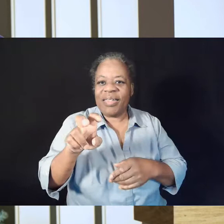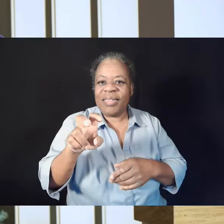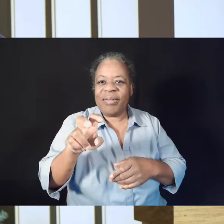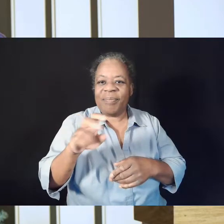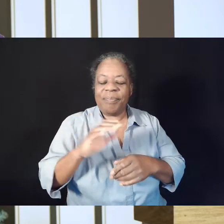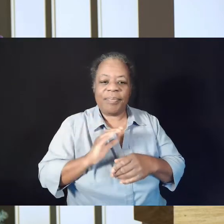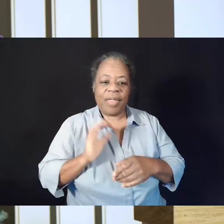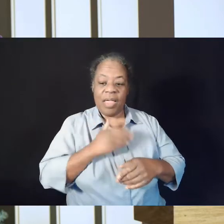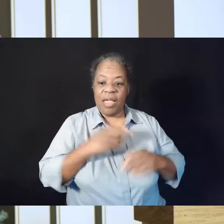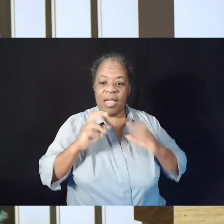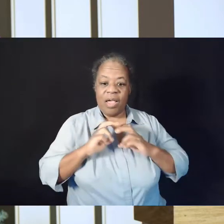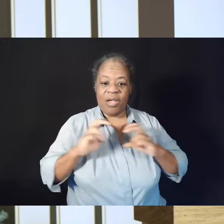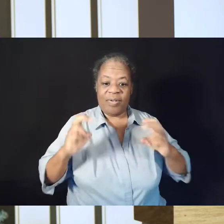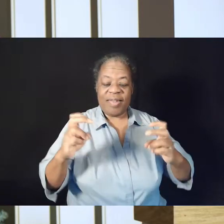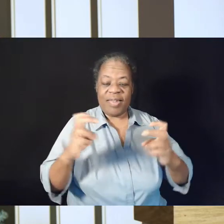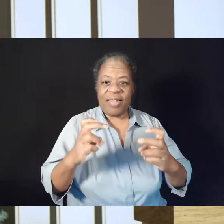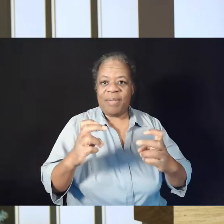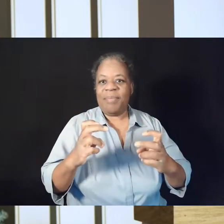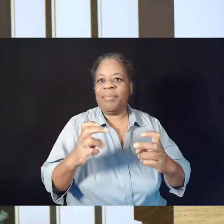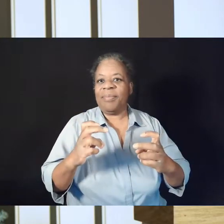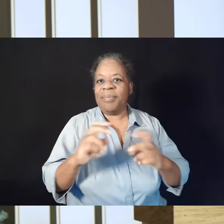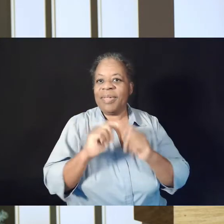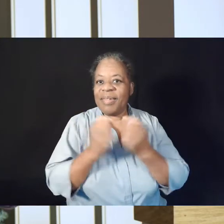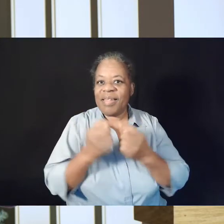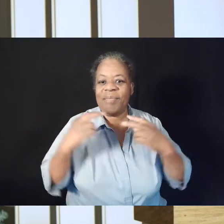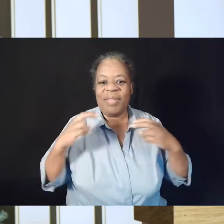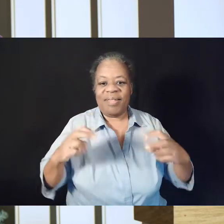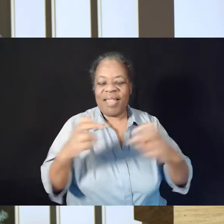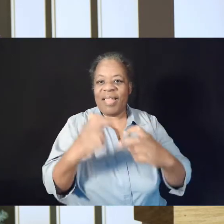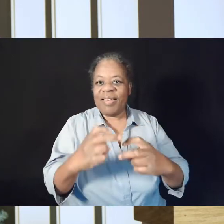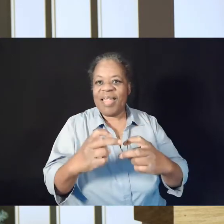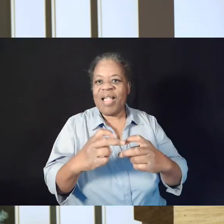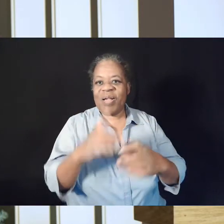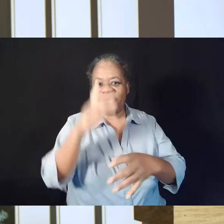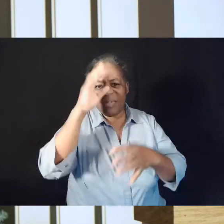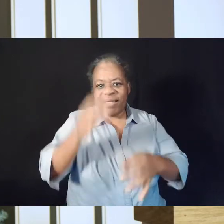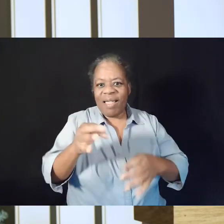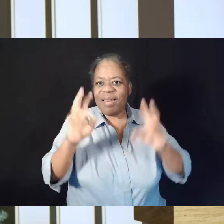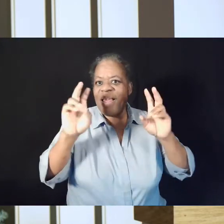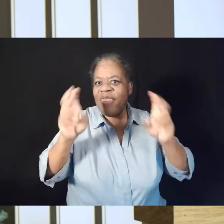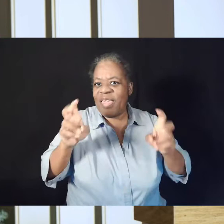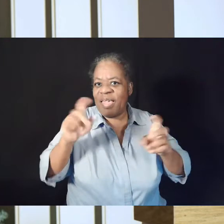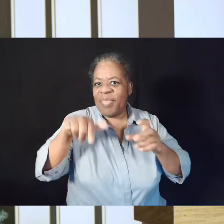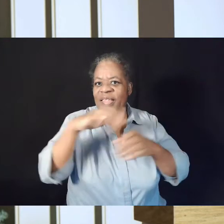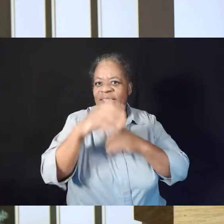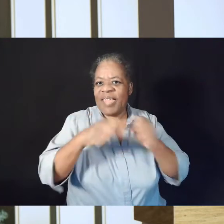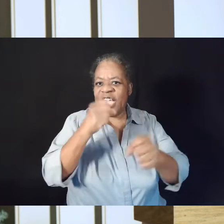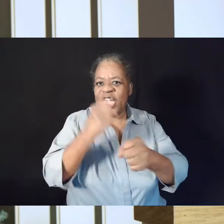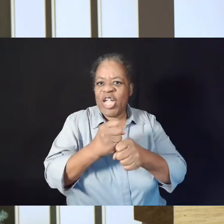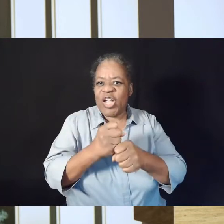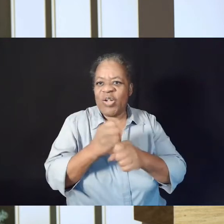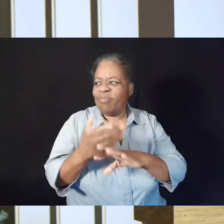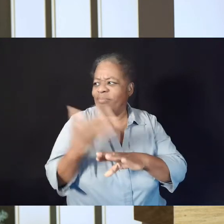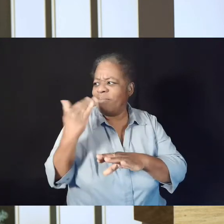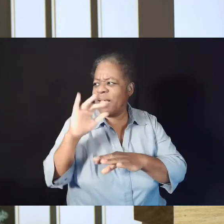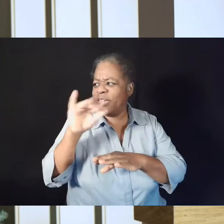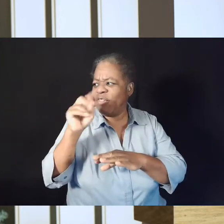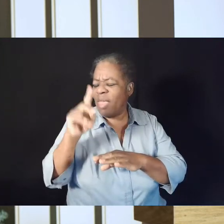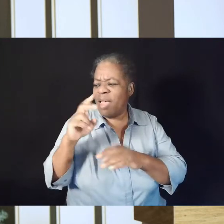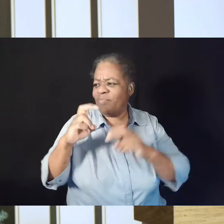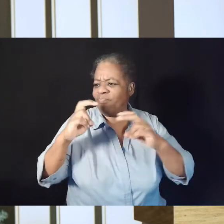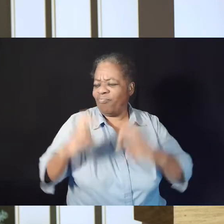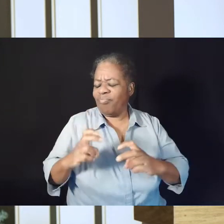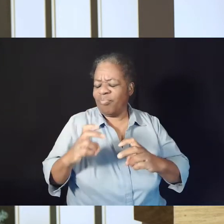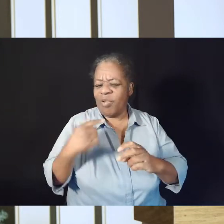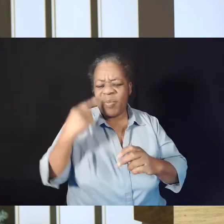sat down to choose our theme for this year, back in July, we thought through the traditional themes of Christmas,